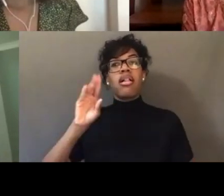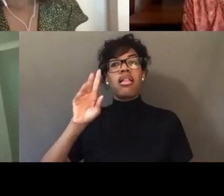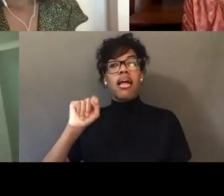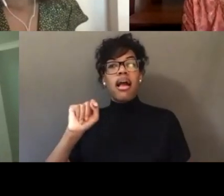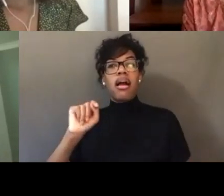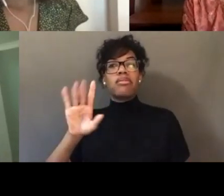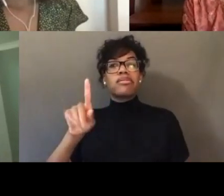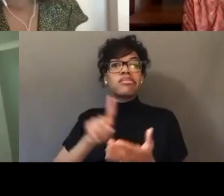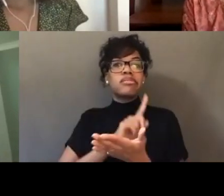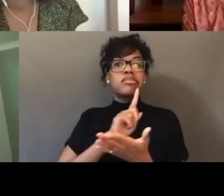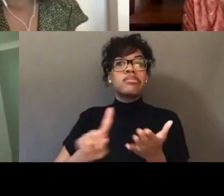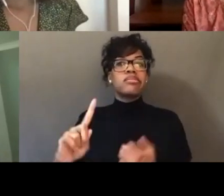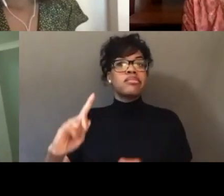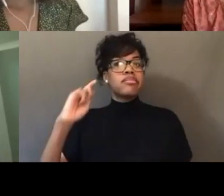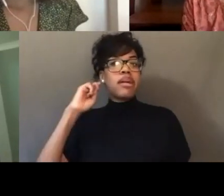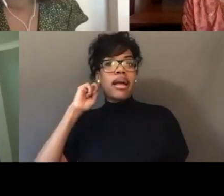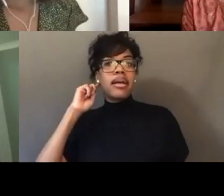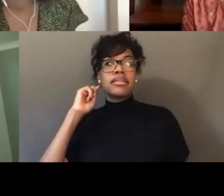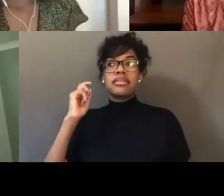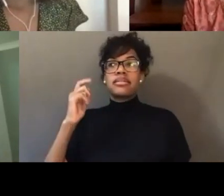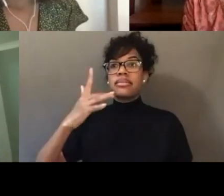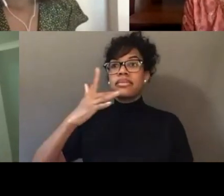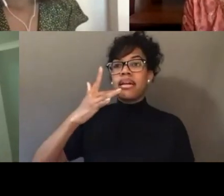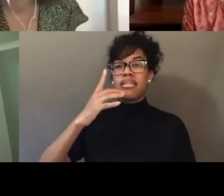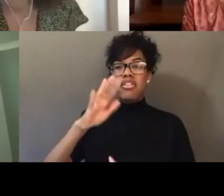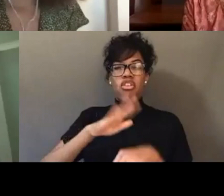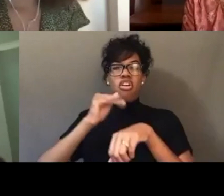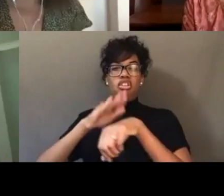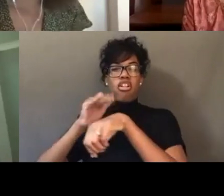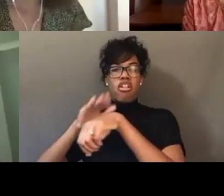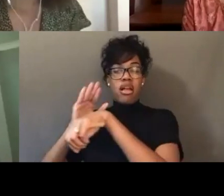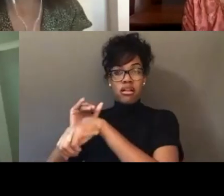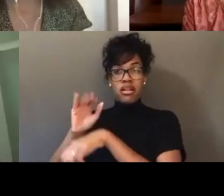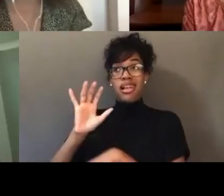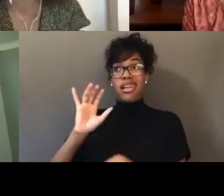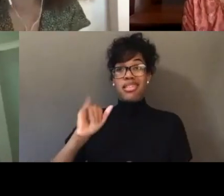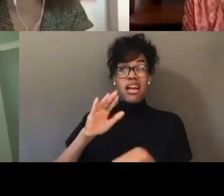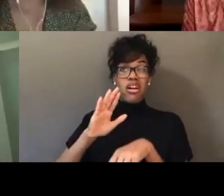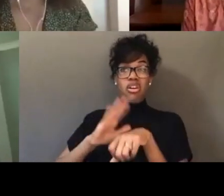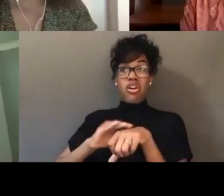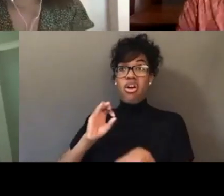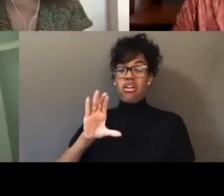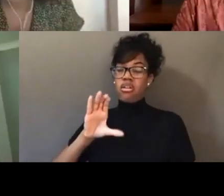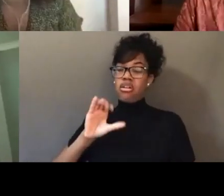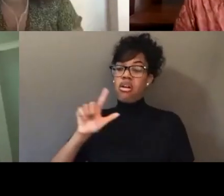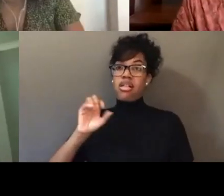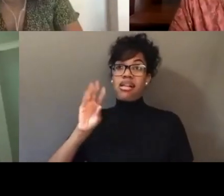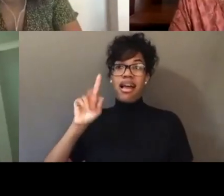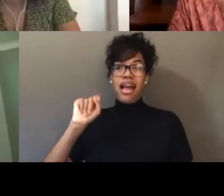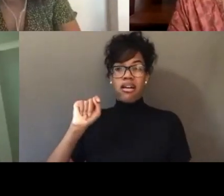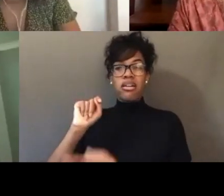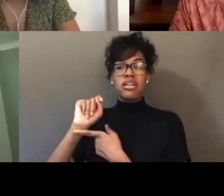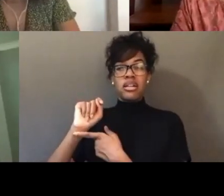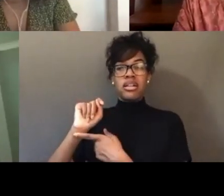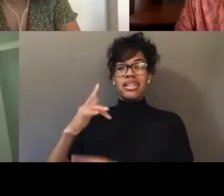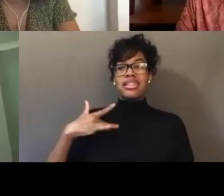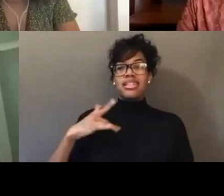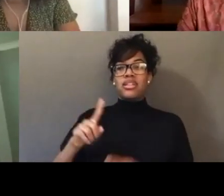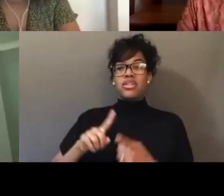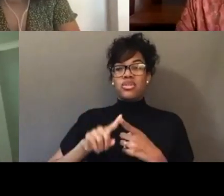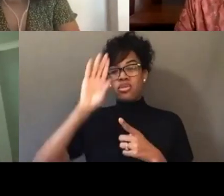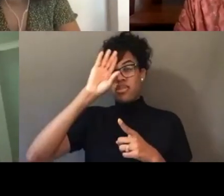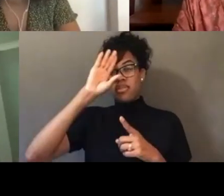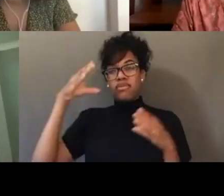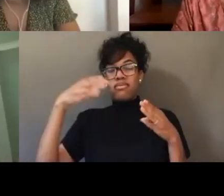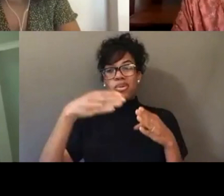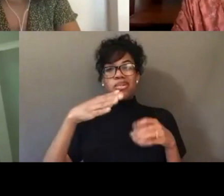an absence of a power analysis, and especially its institutional and historical relevance, such